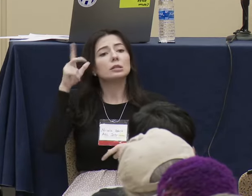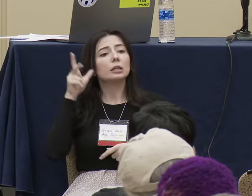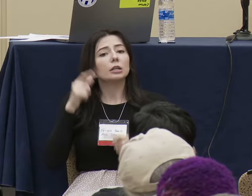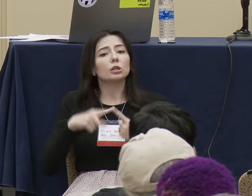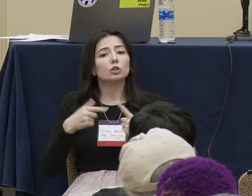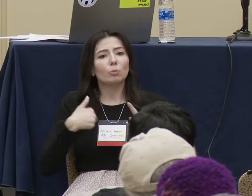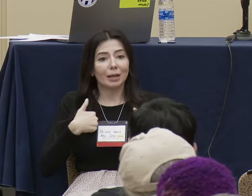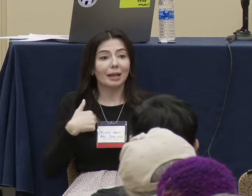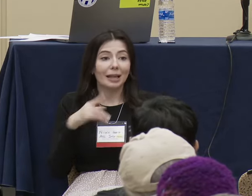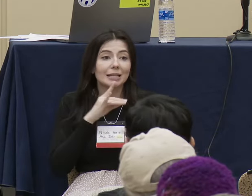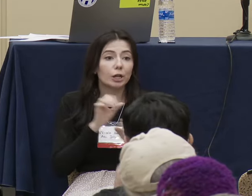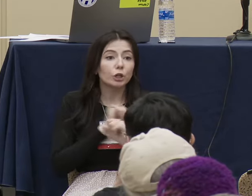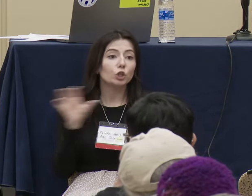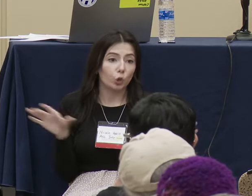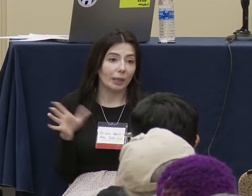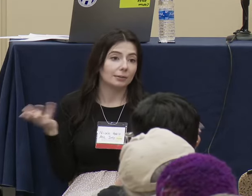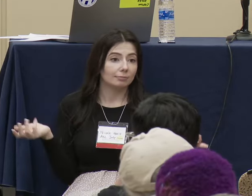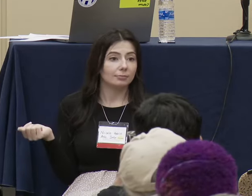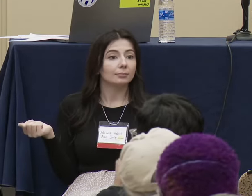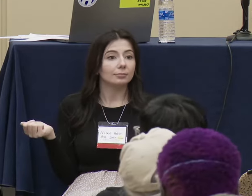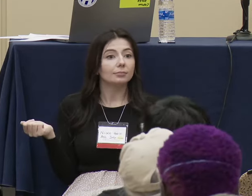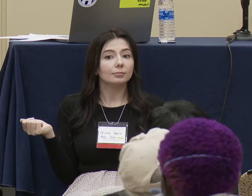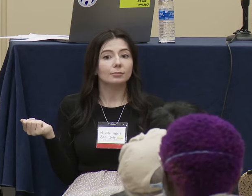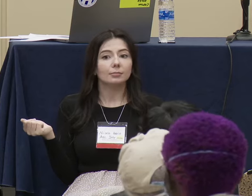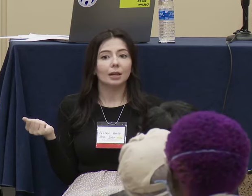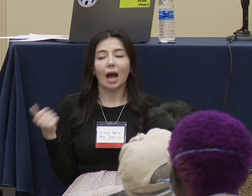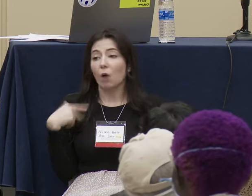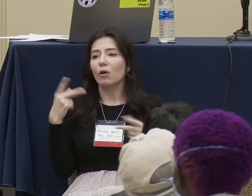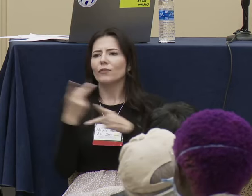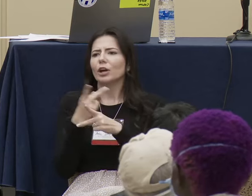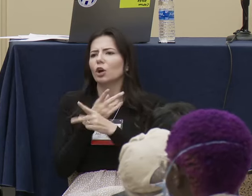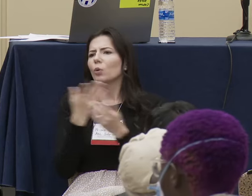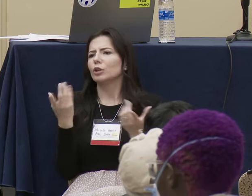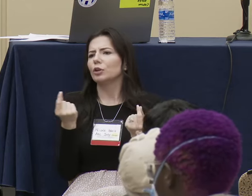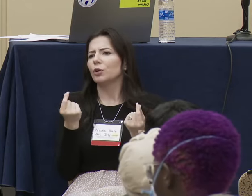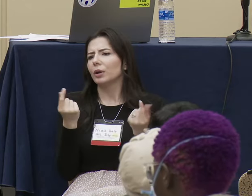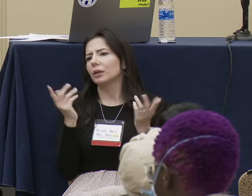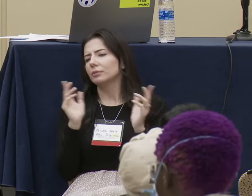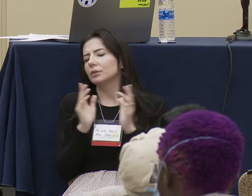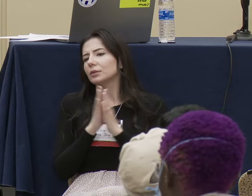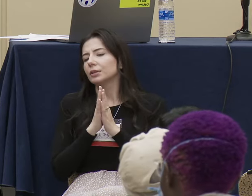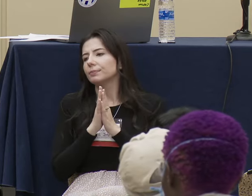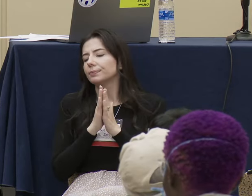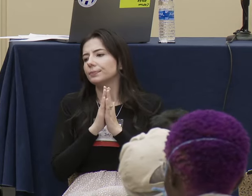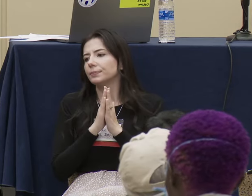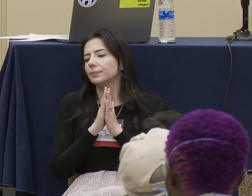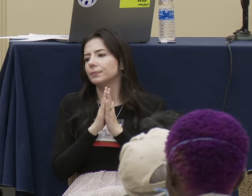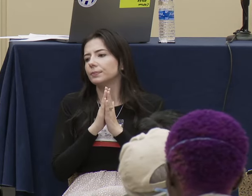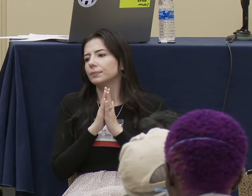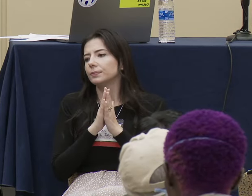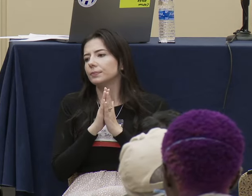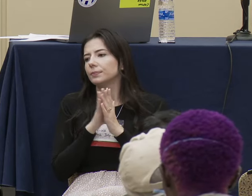like do the thing. I'll figure what to do with that list, at least.